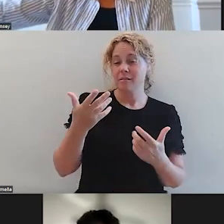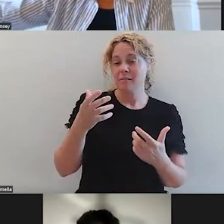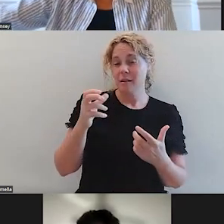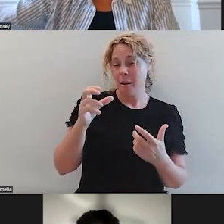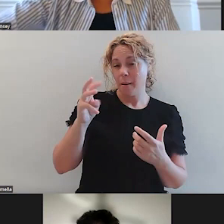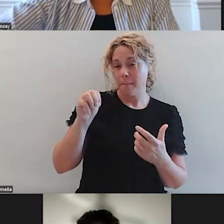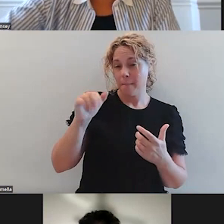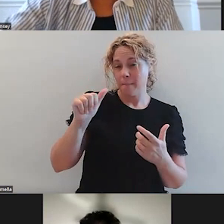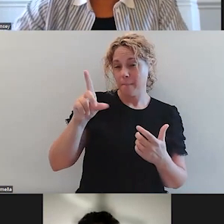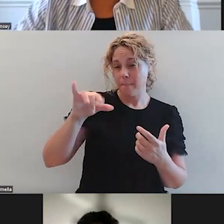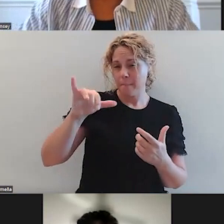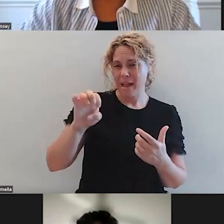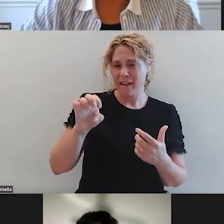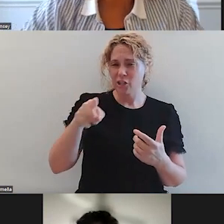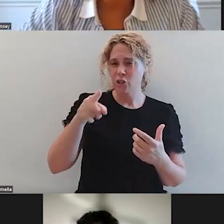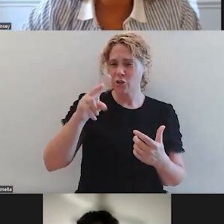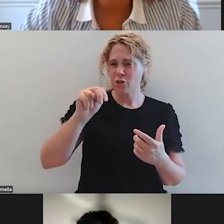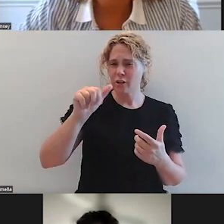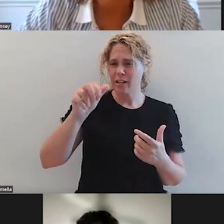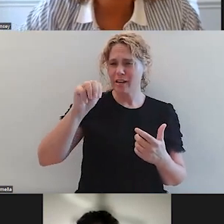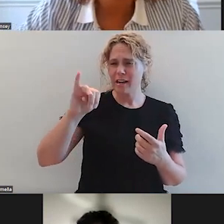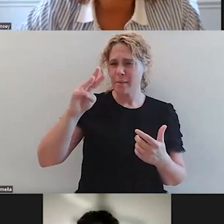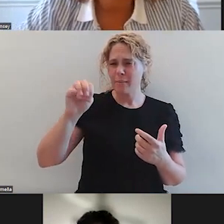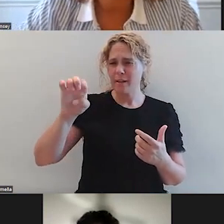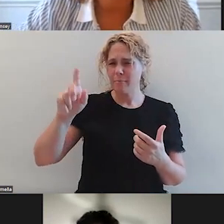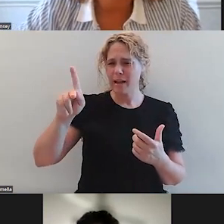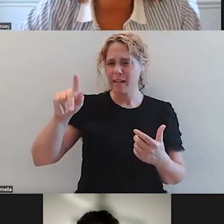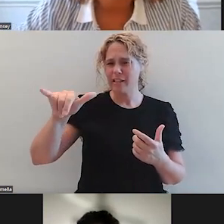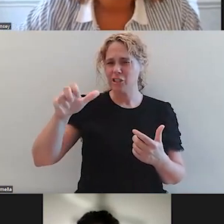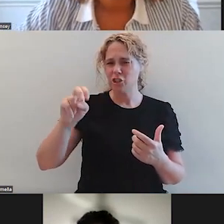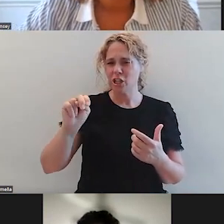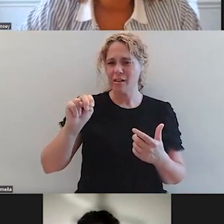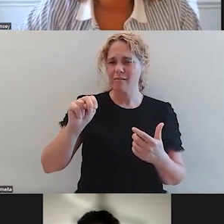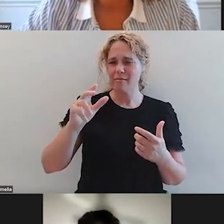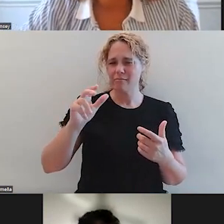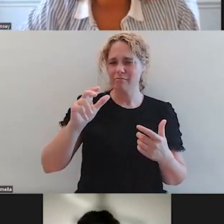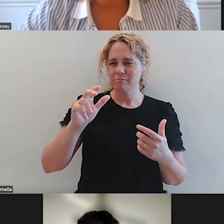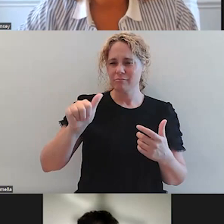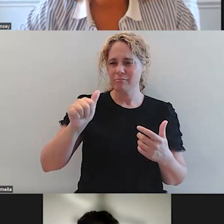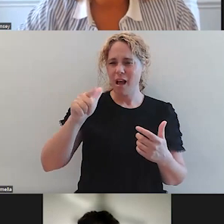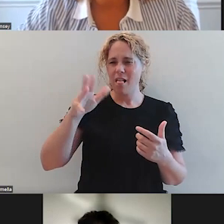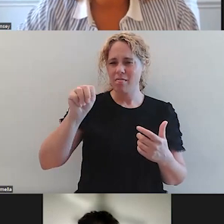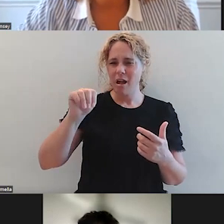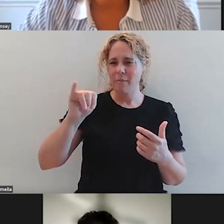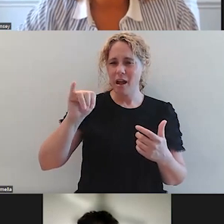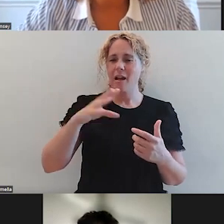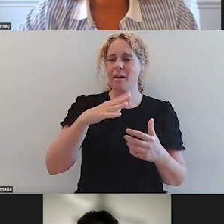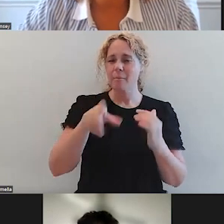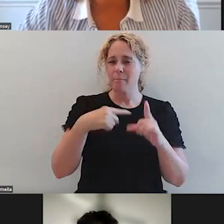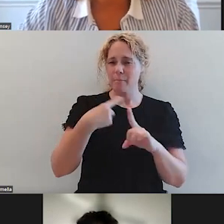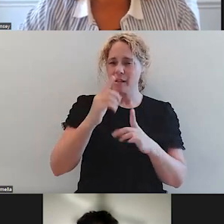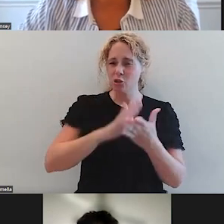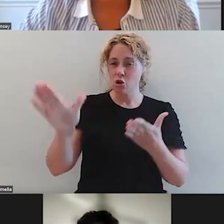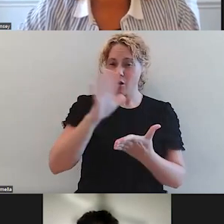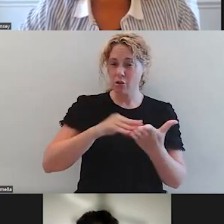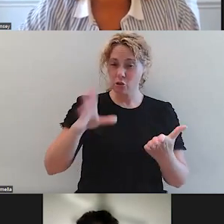you're a NAMI Next Gen alum and also a college student. Really here to talk about your own experience. So